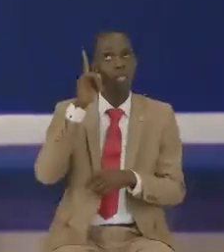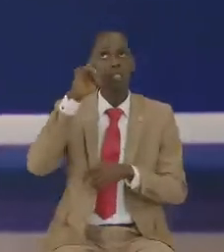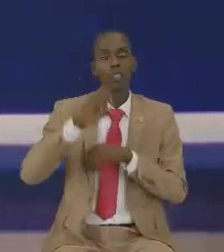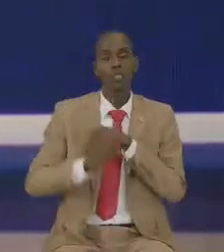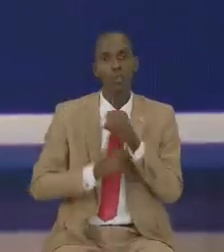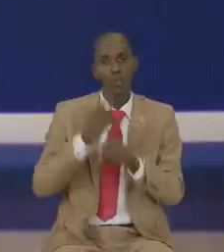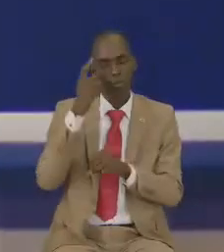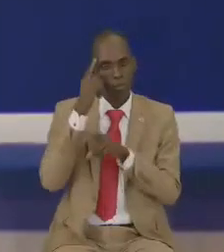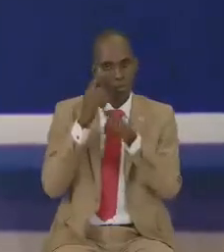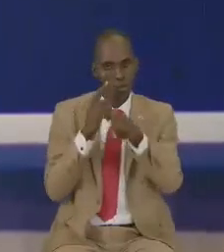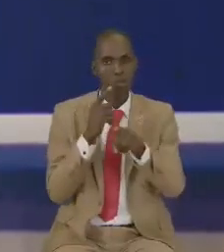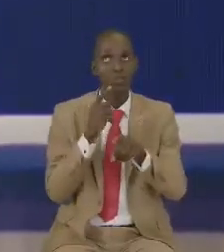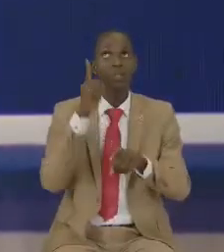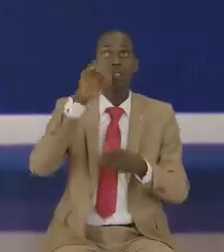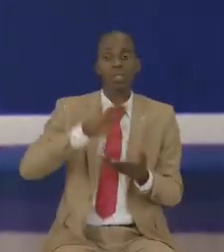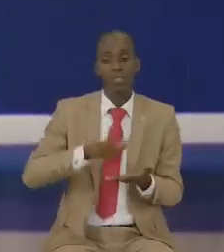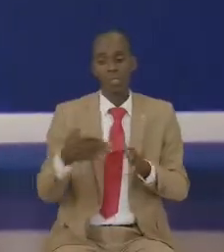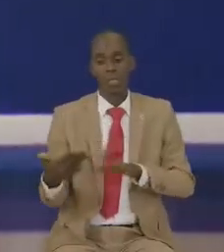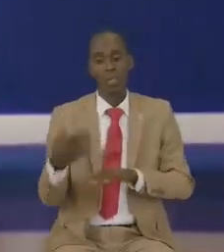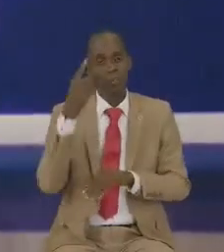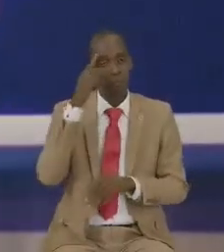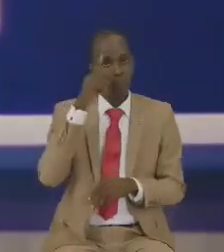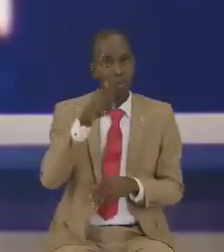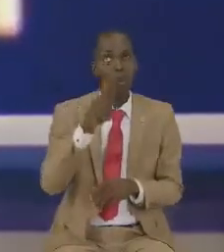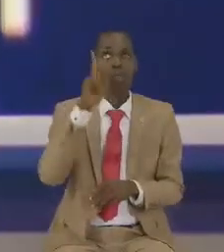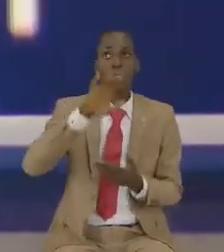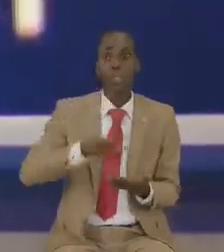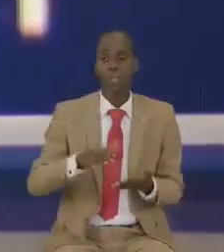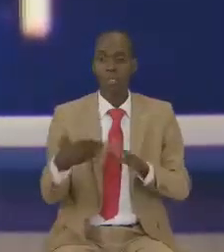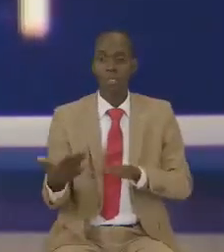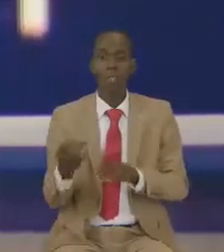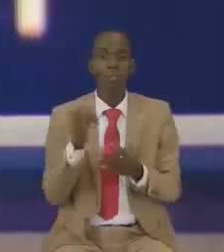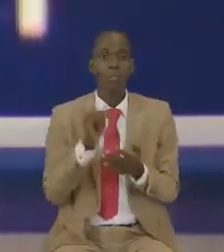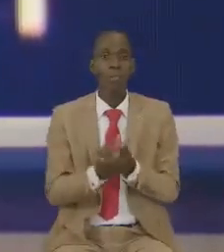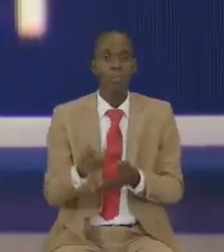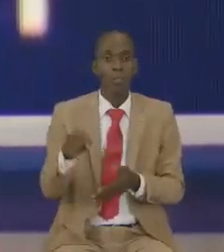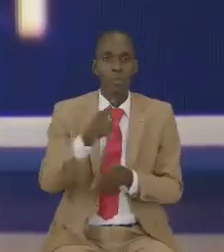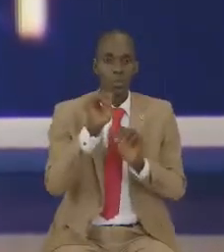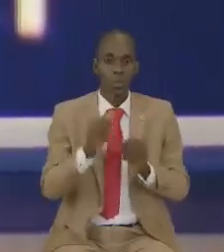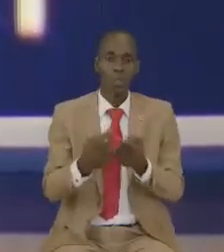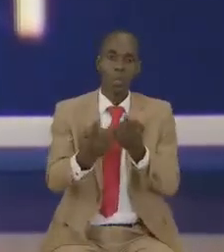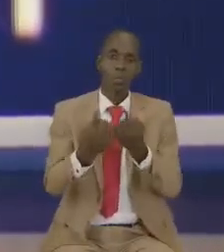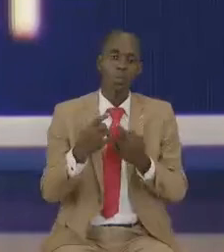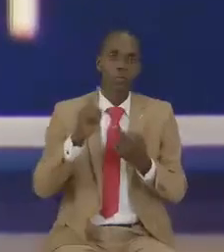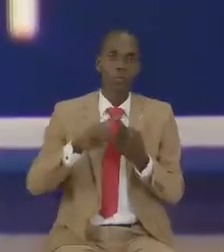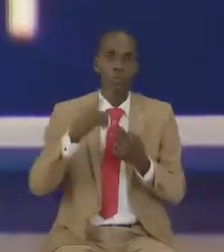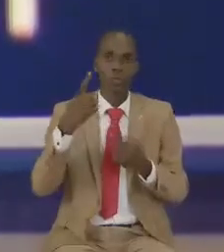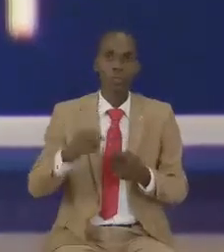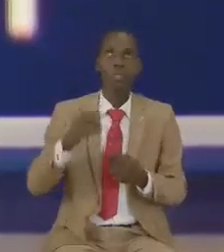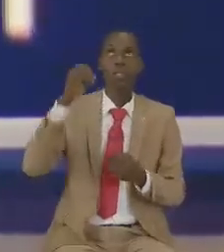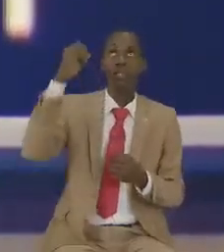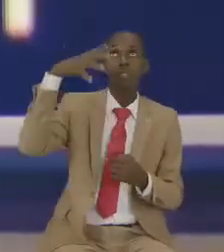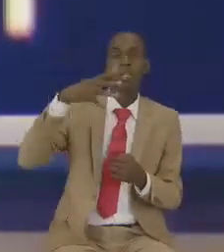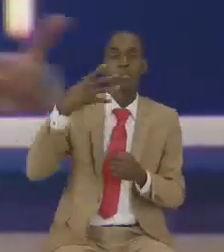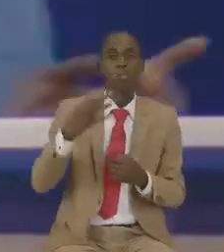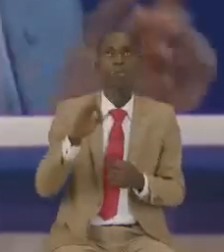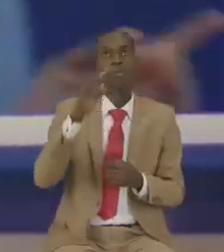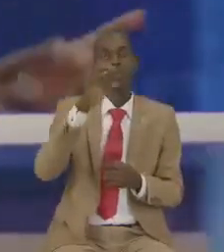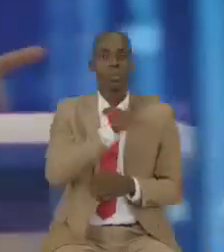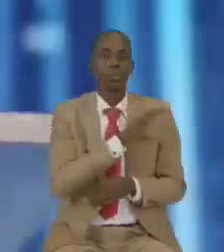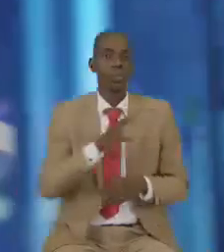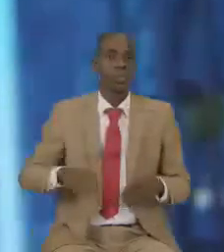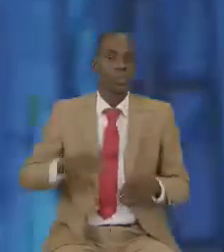He died for you. He died so that you come to the life of Christ, because